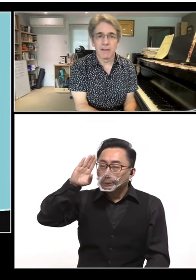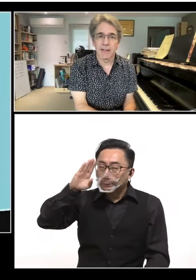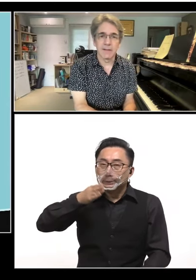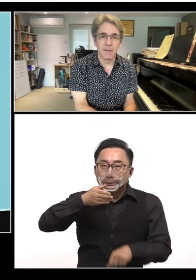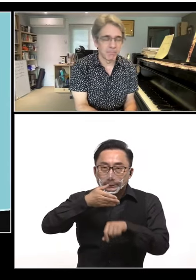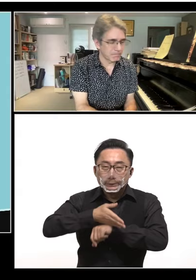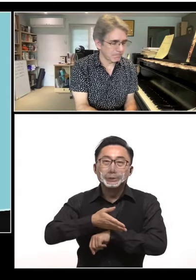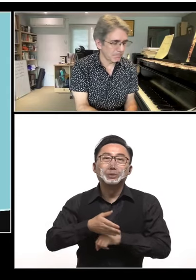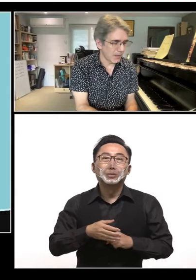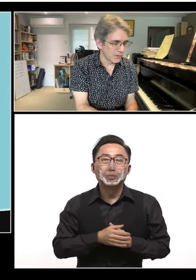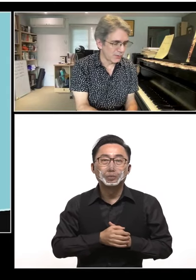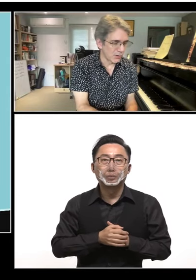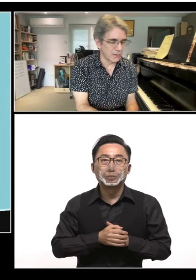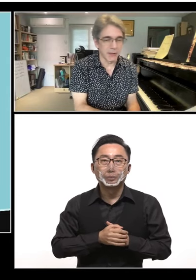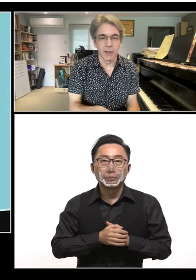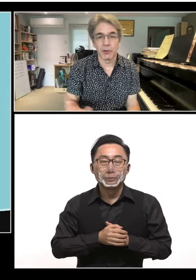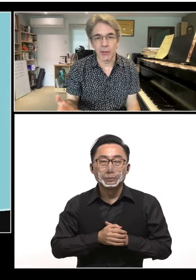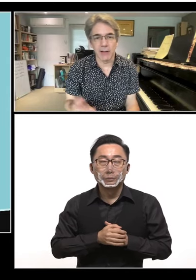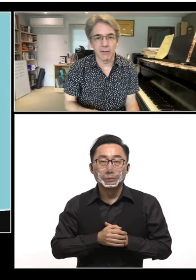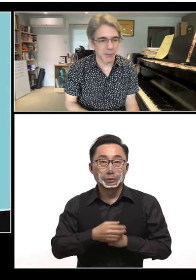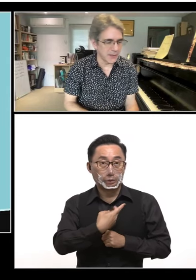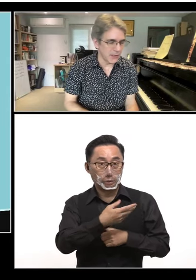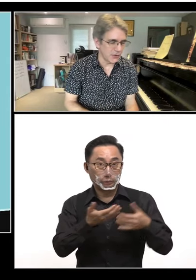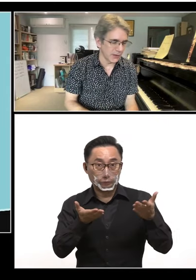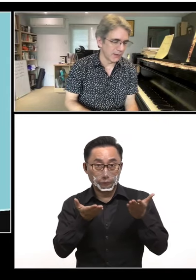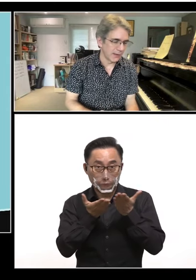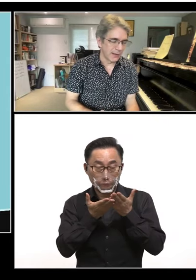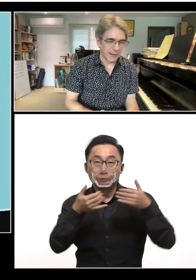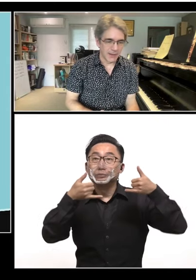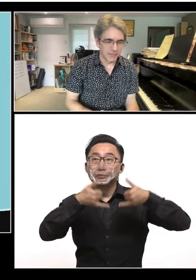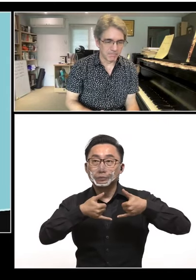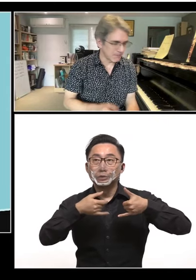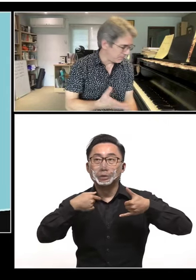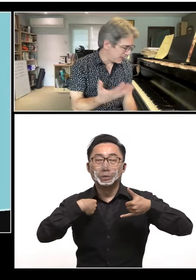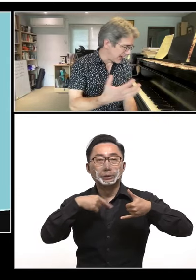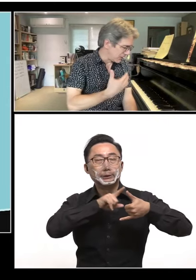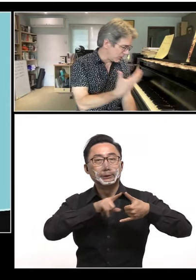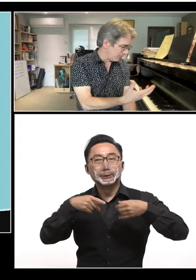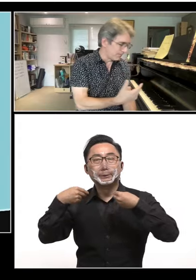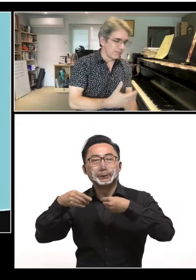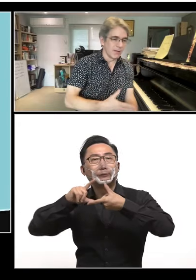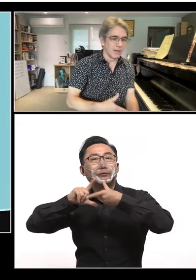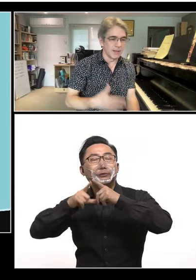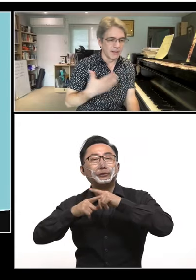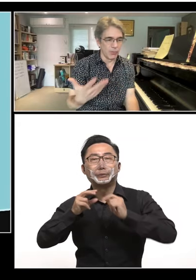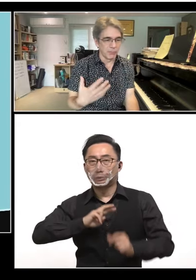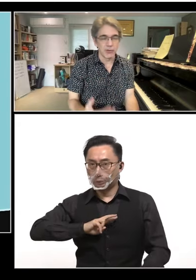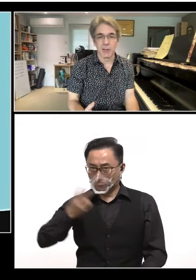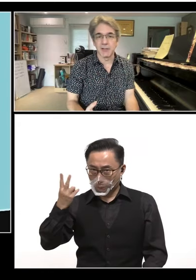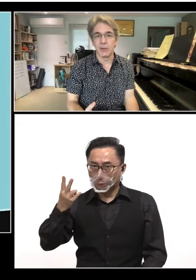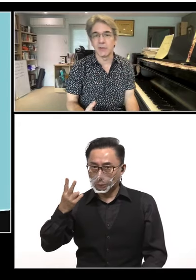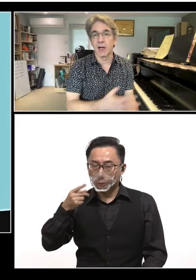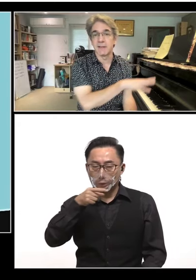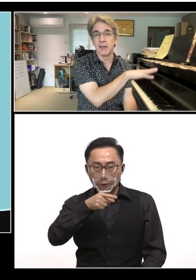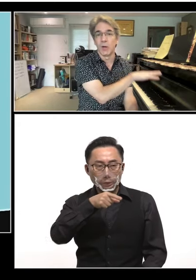In the lesson, I was forced to become creative in my teaching. In piano, with most of